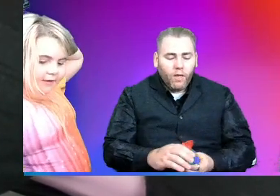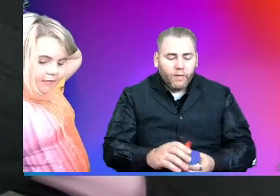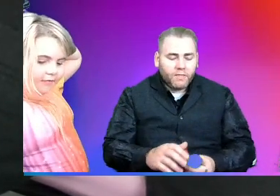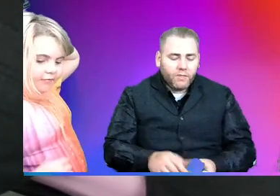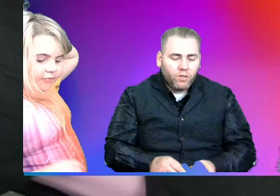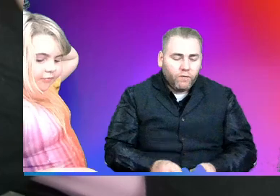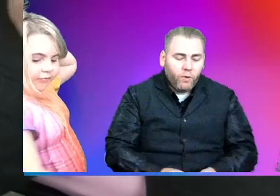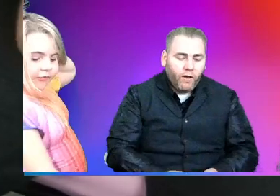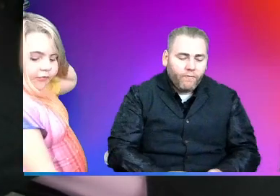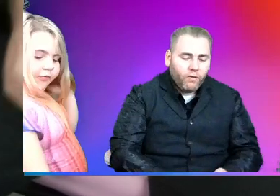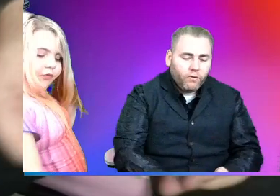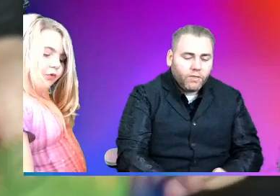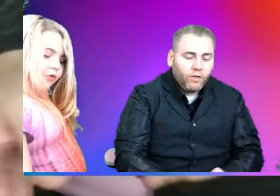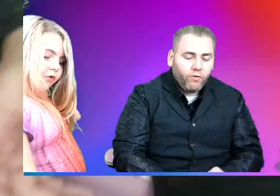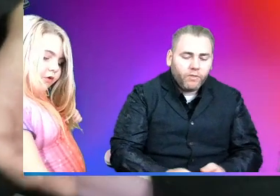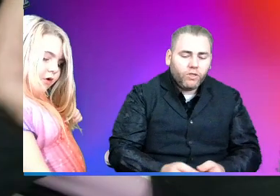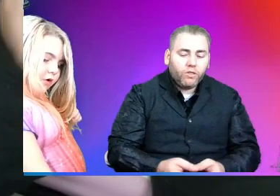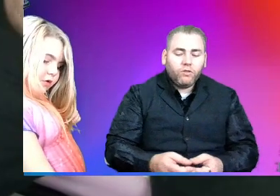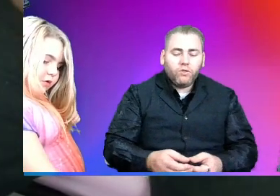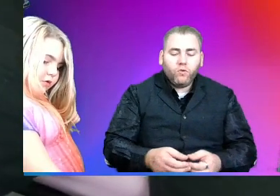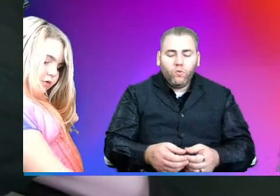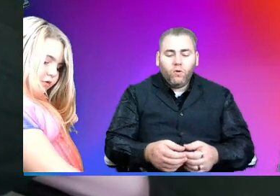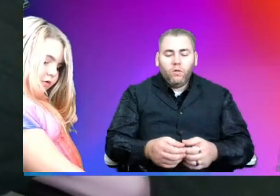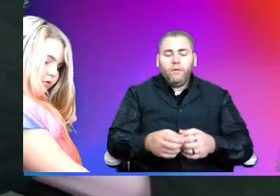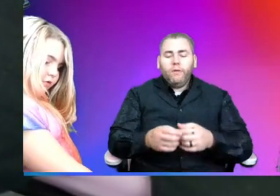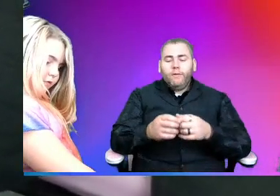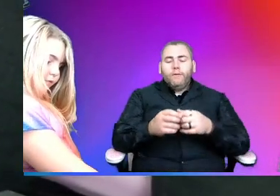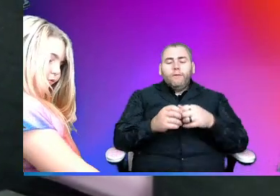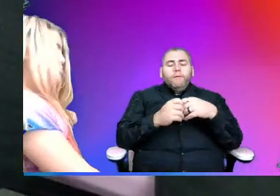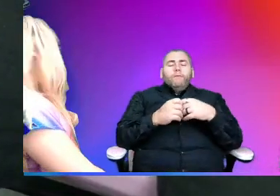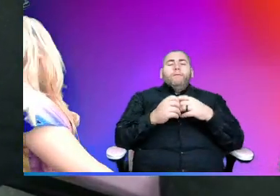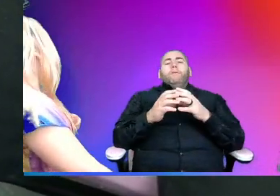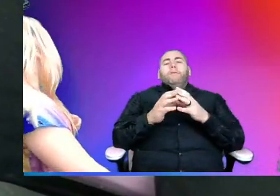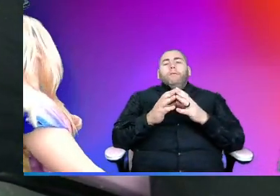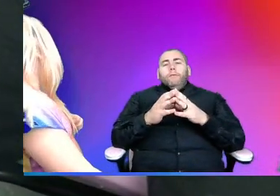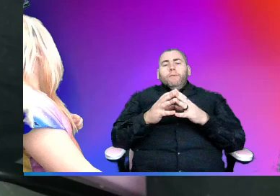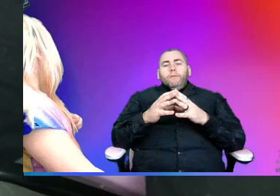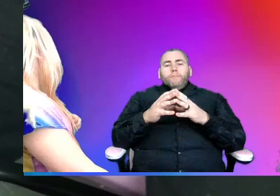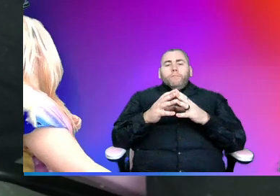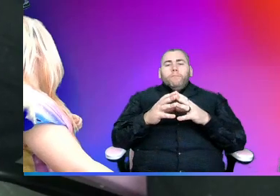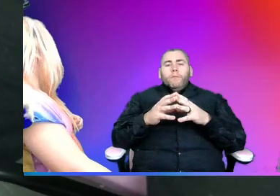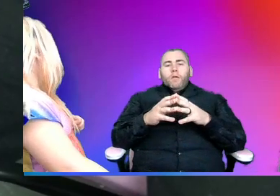really well, especially if you have another secret magician's tool.